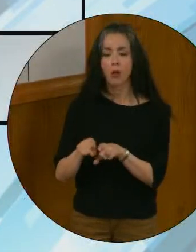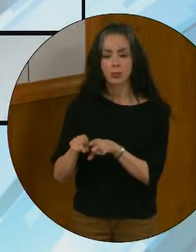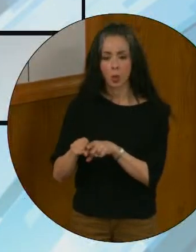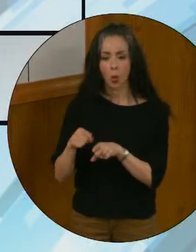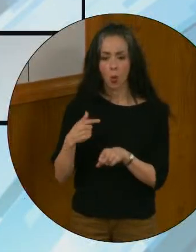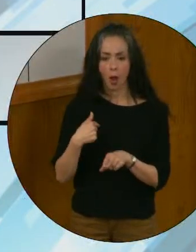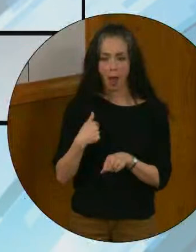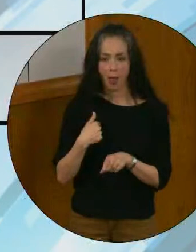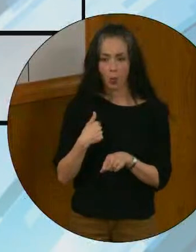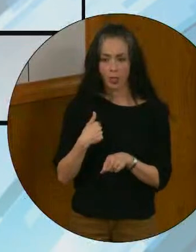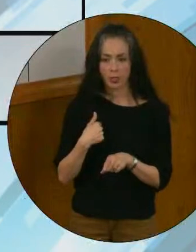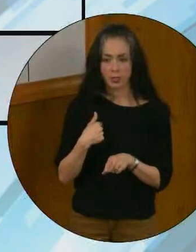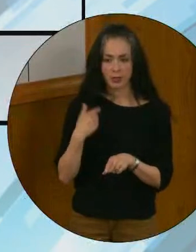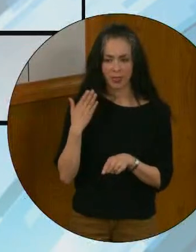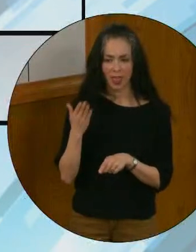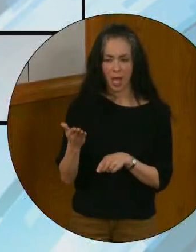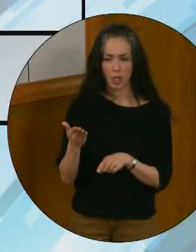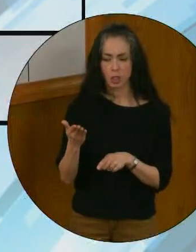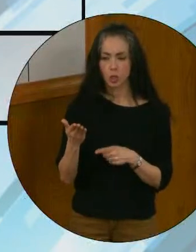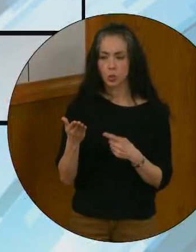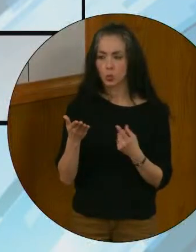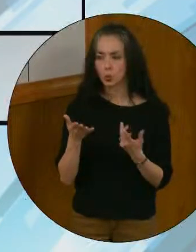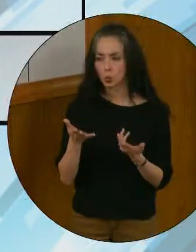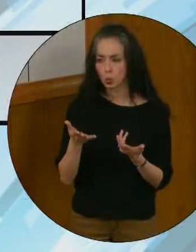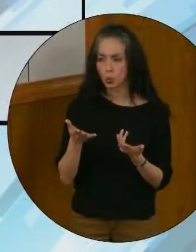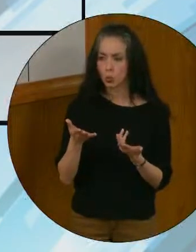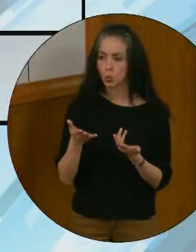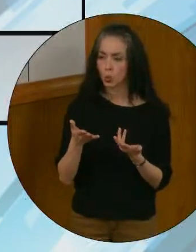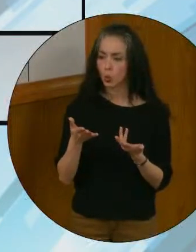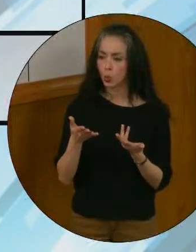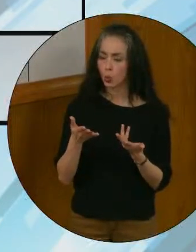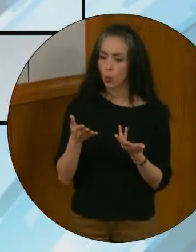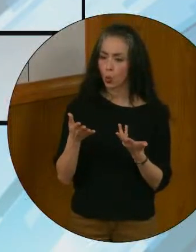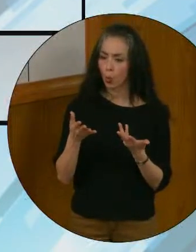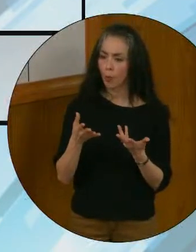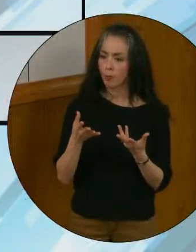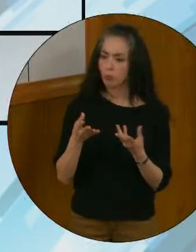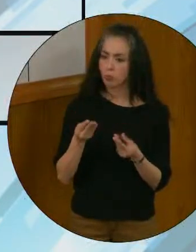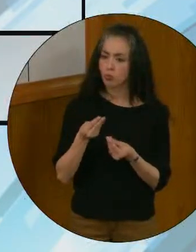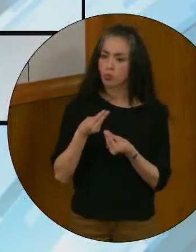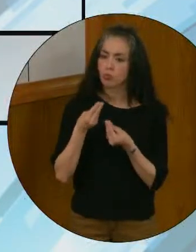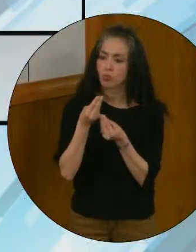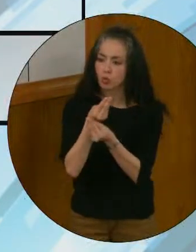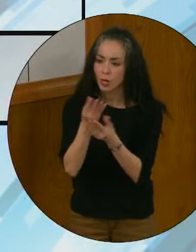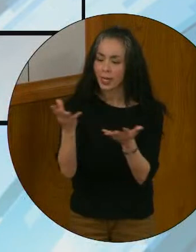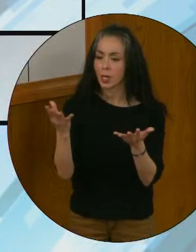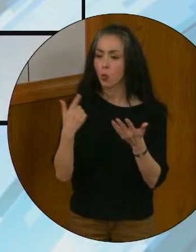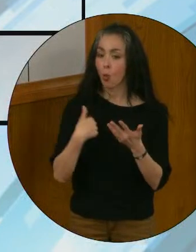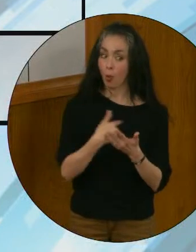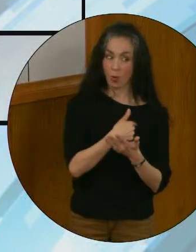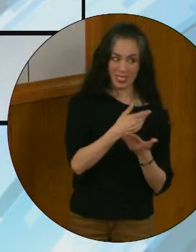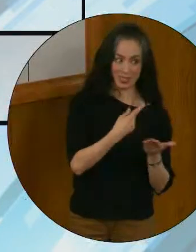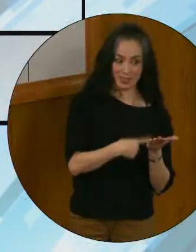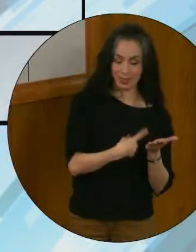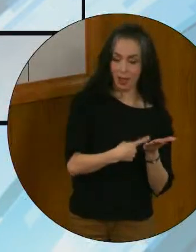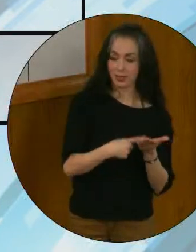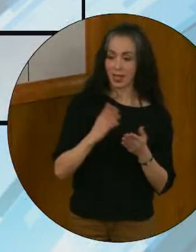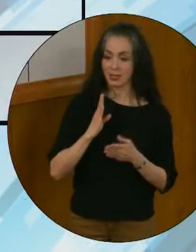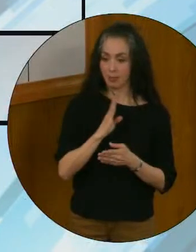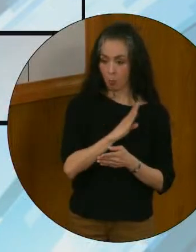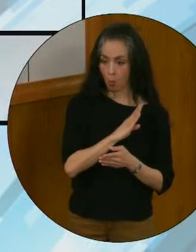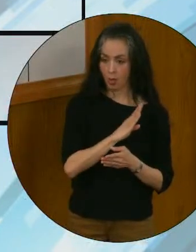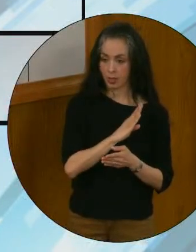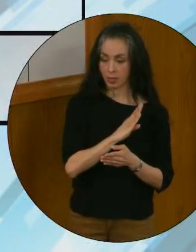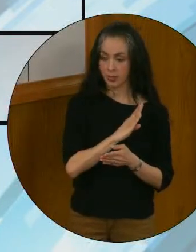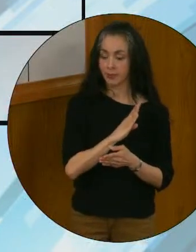I was there to bring what we discuss as a board forward, give